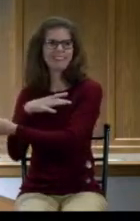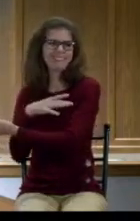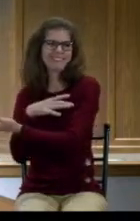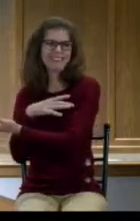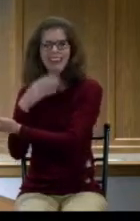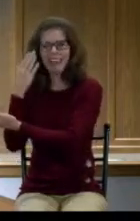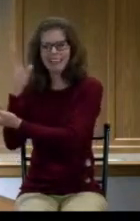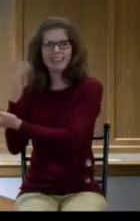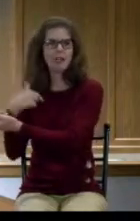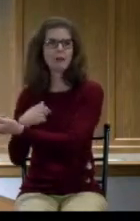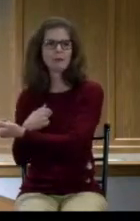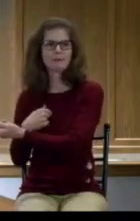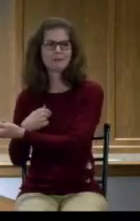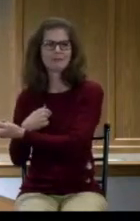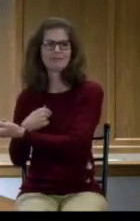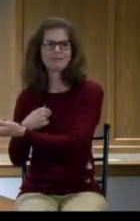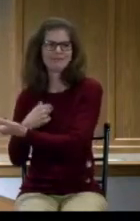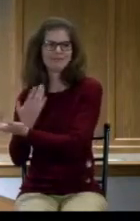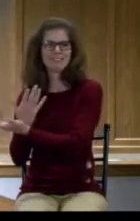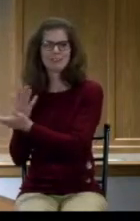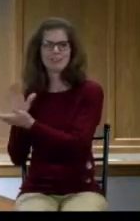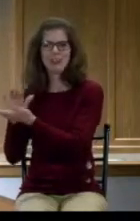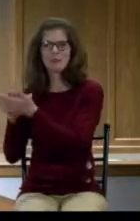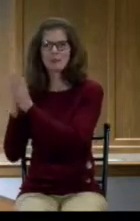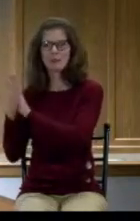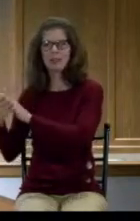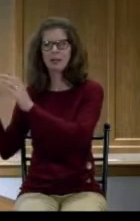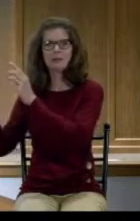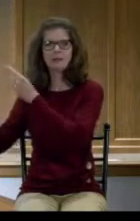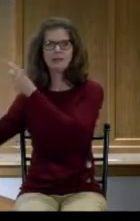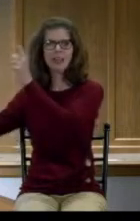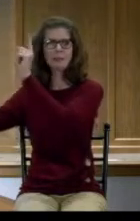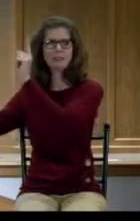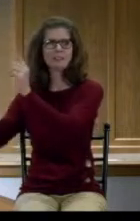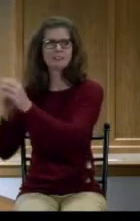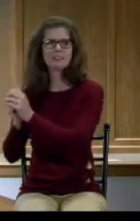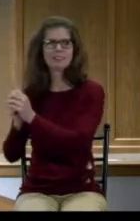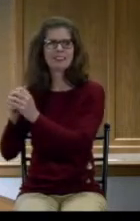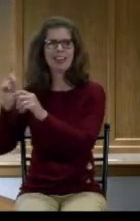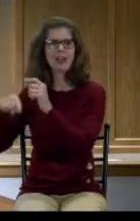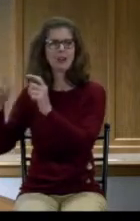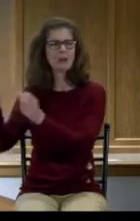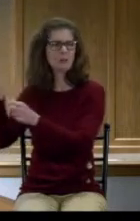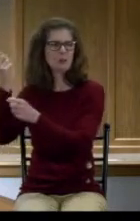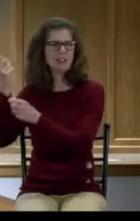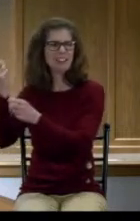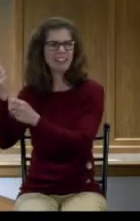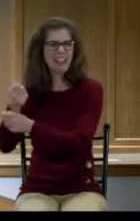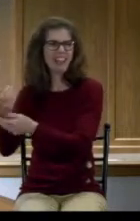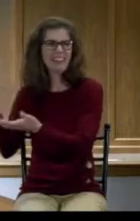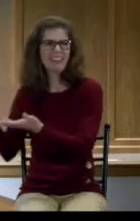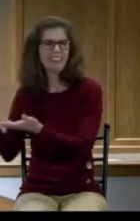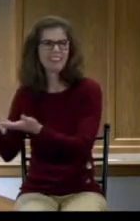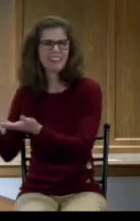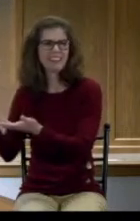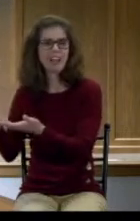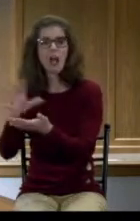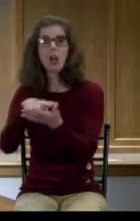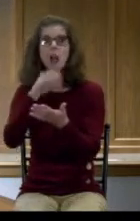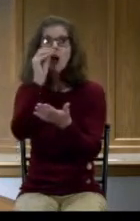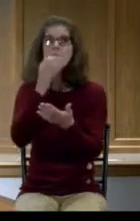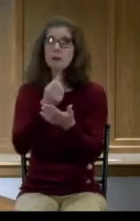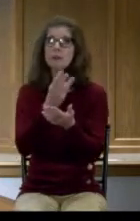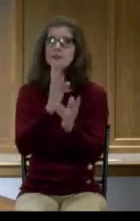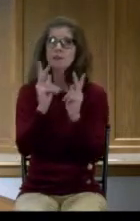there's no into the road of fame. There's no way to win the fame game. In fact, learn from a few of these famous people.